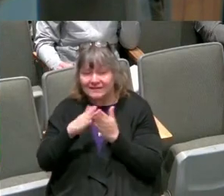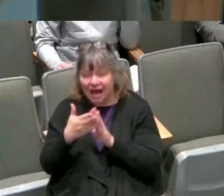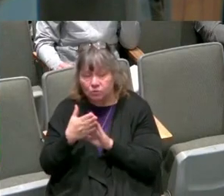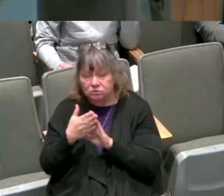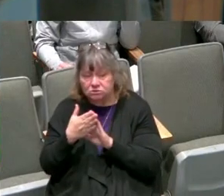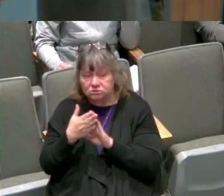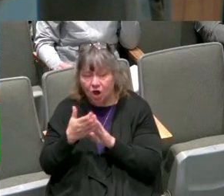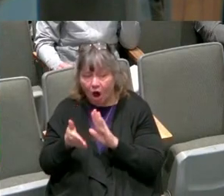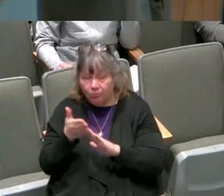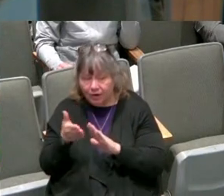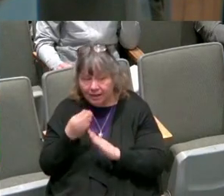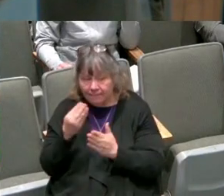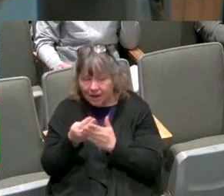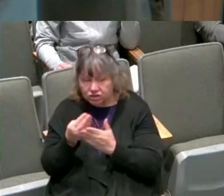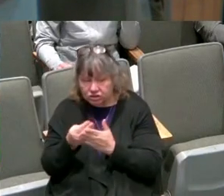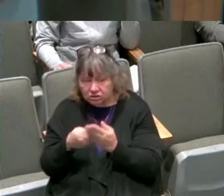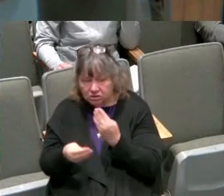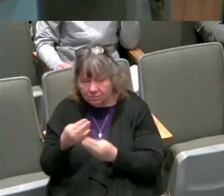expenditures